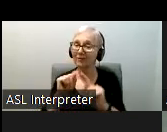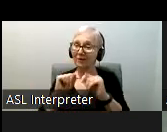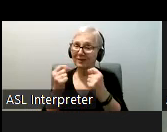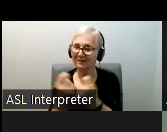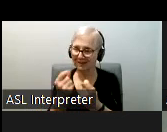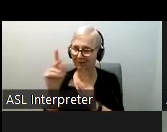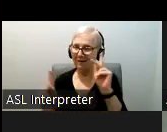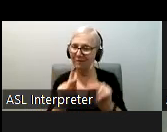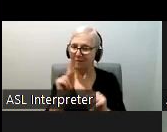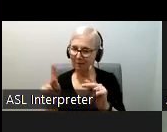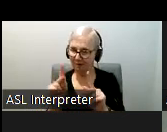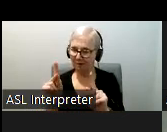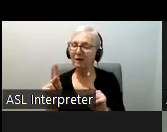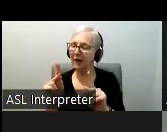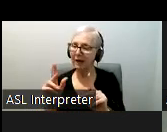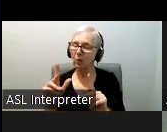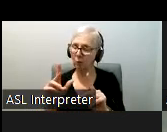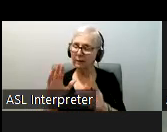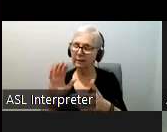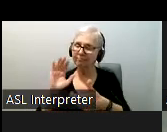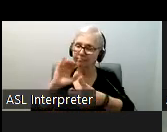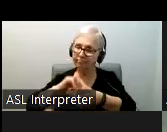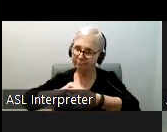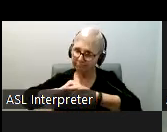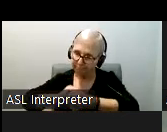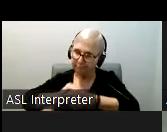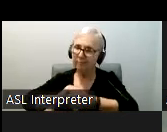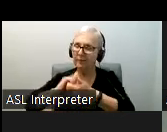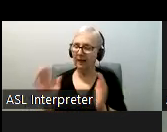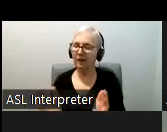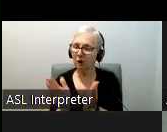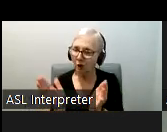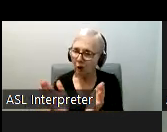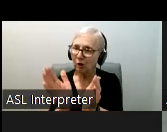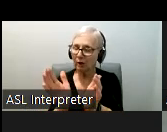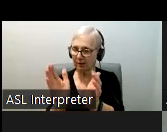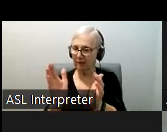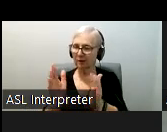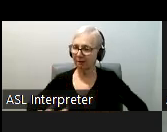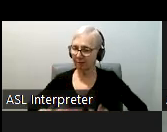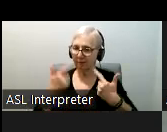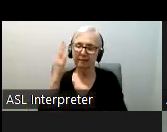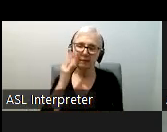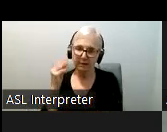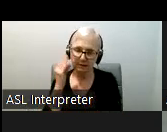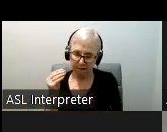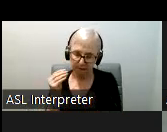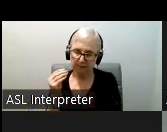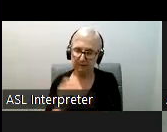embrace people with lived experience on the staff and encourage it. In fact, I'll leave it at